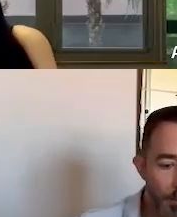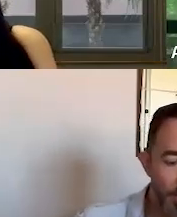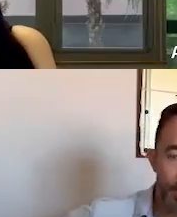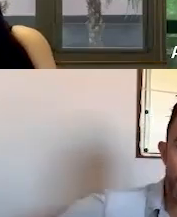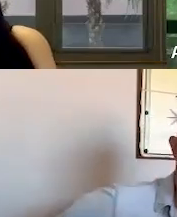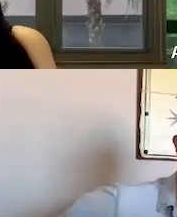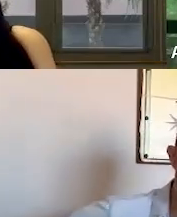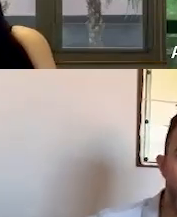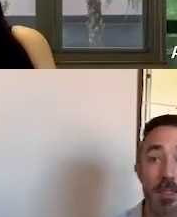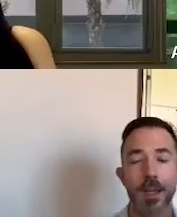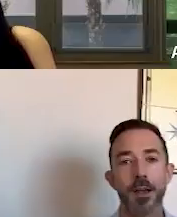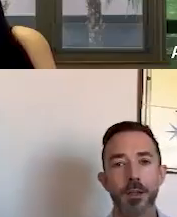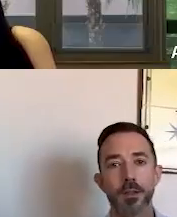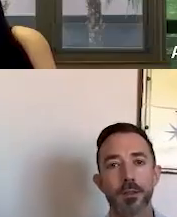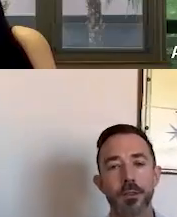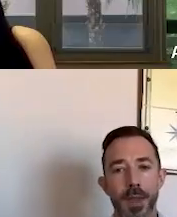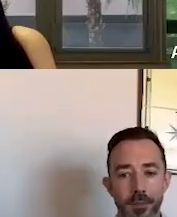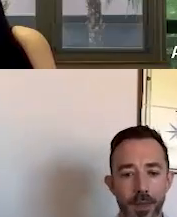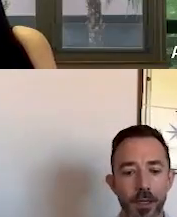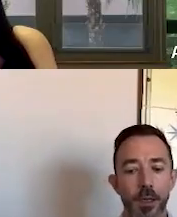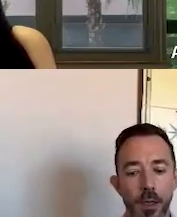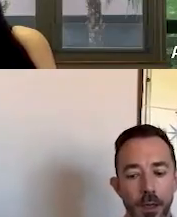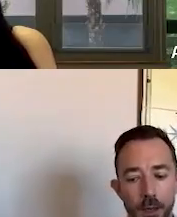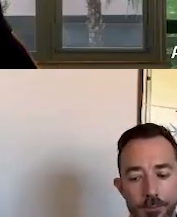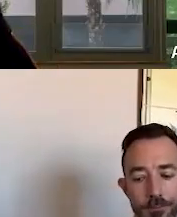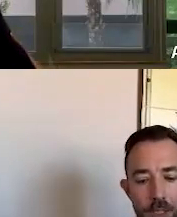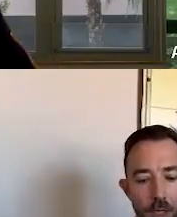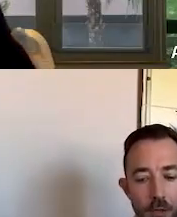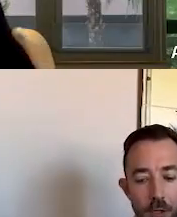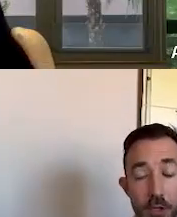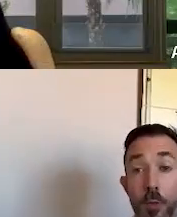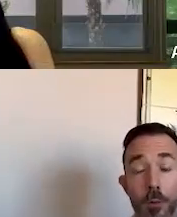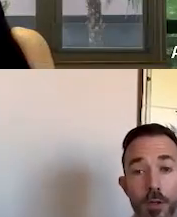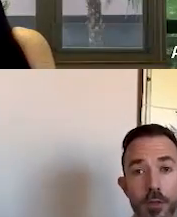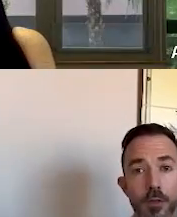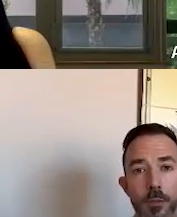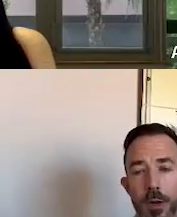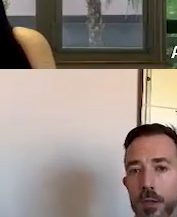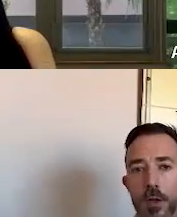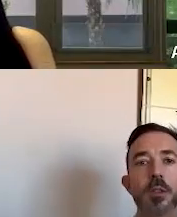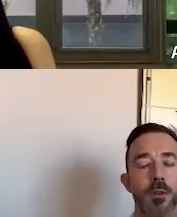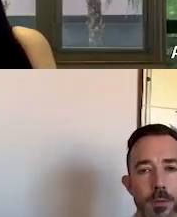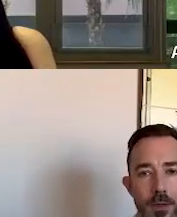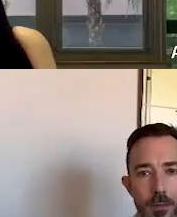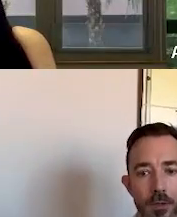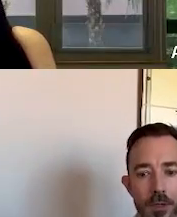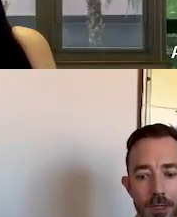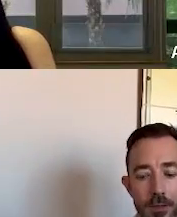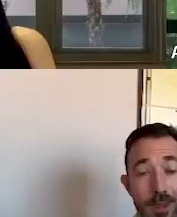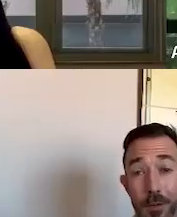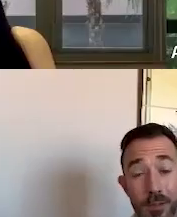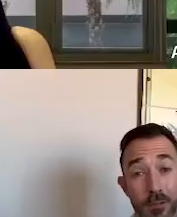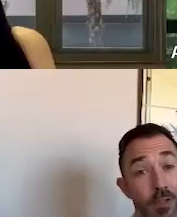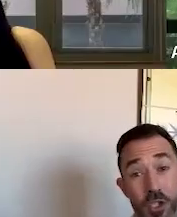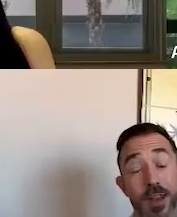people. But just the kind of practicalities demand that, you have one person who bears ultimate responsibility,